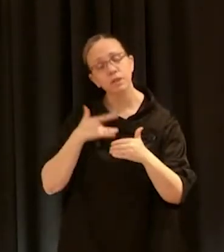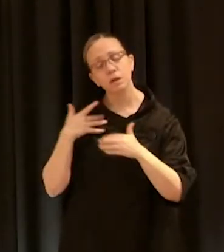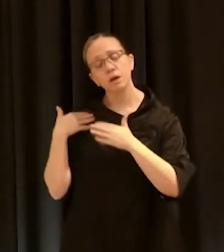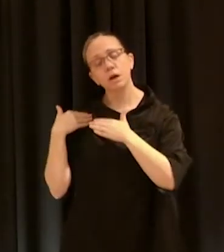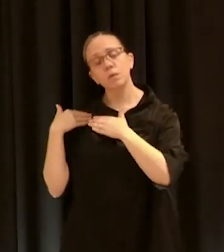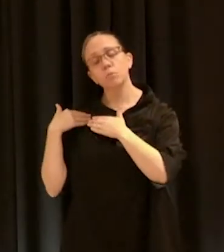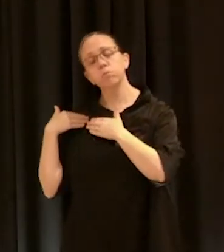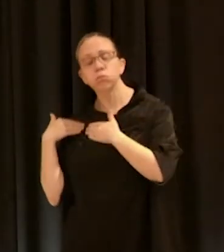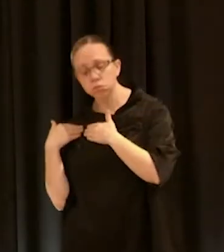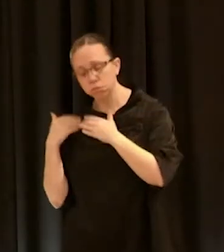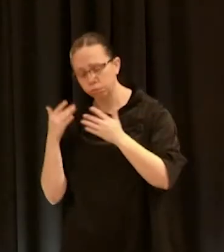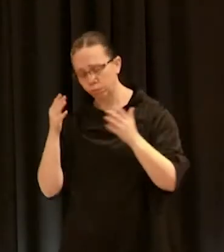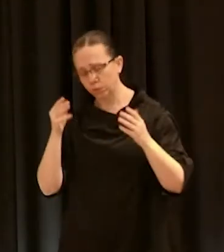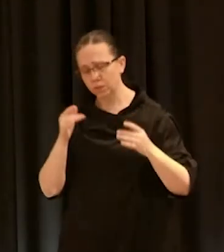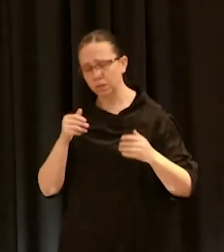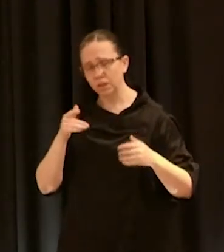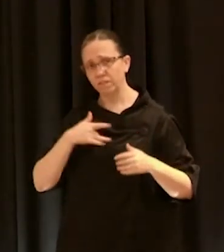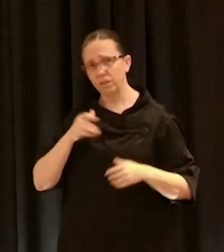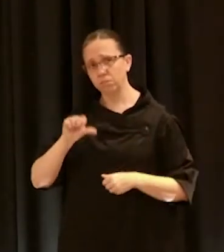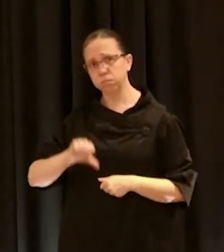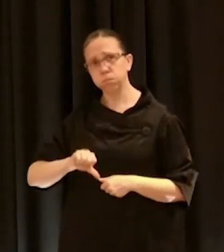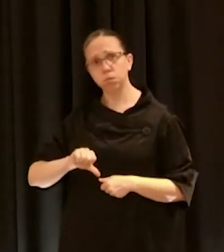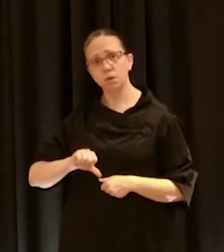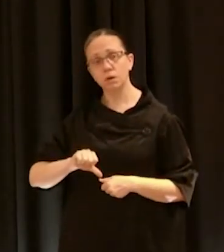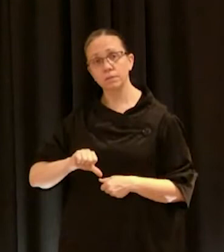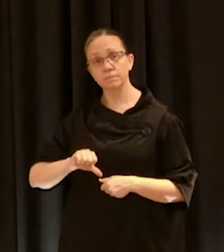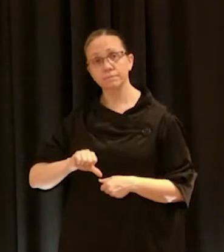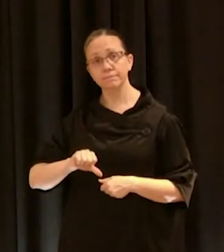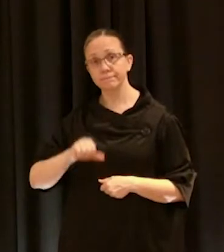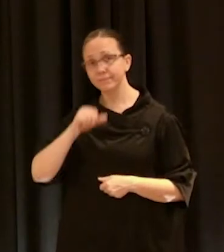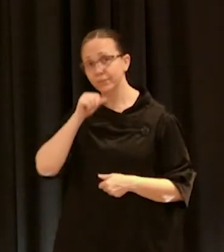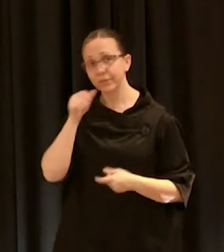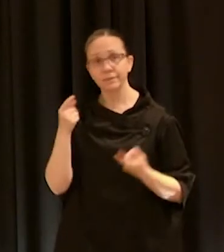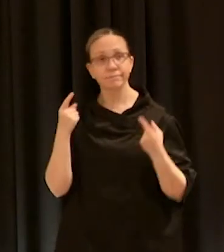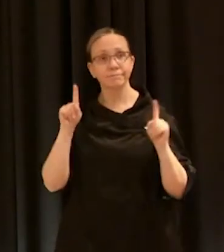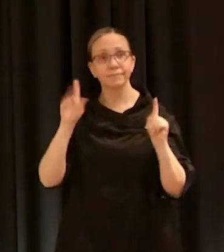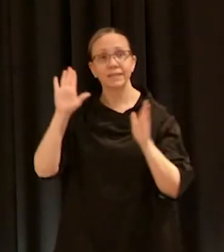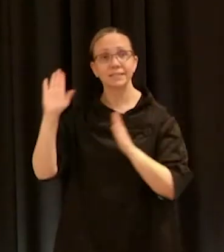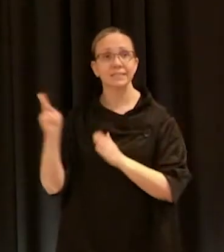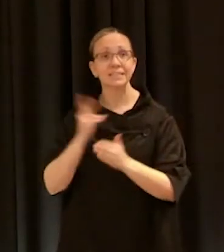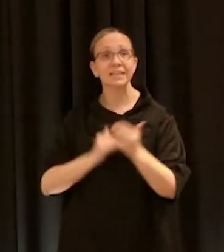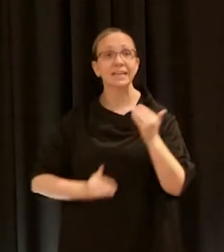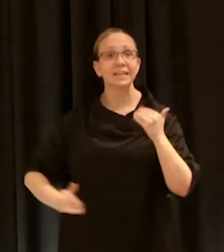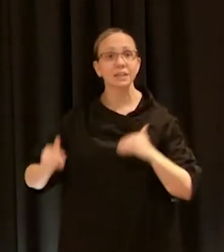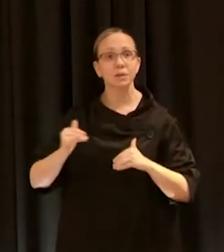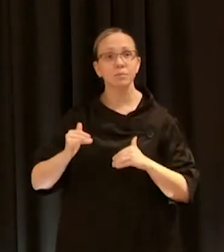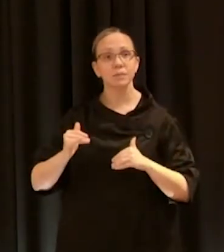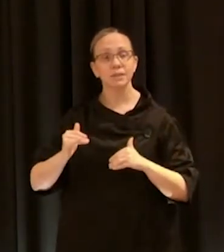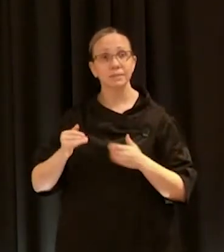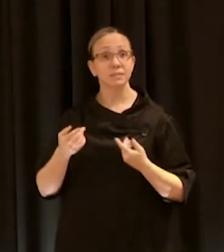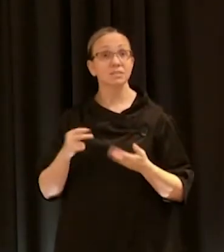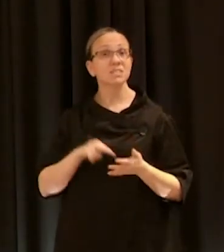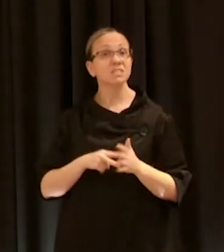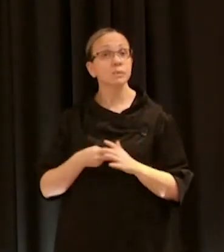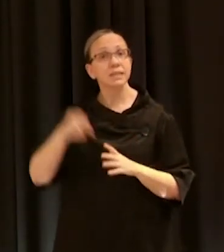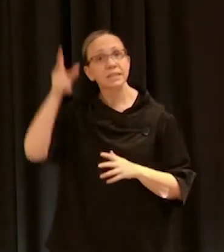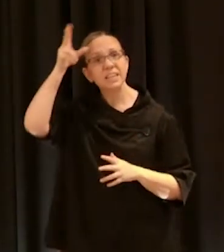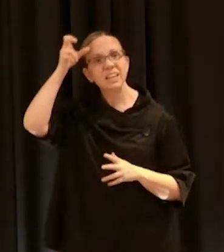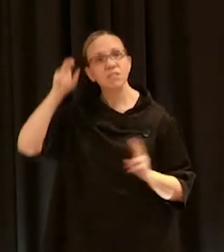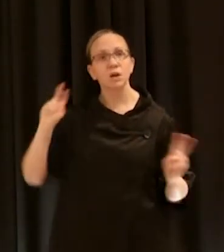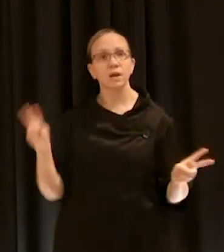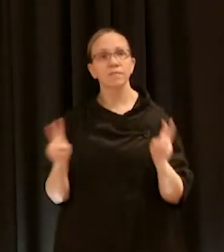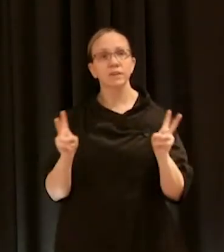down with worry and self-condemnation, you're not productive in the kingdom of God, making the devil victorious in your